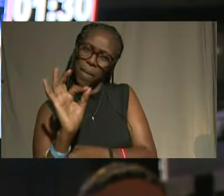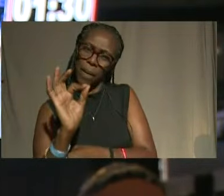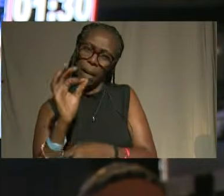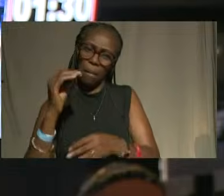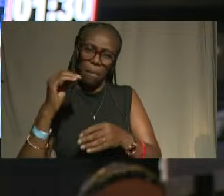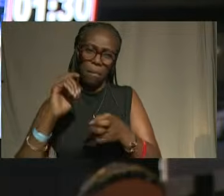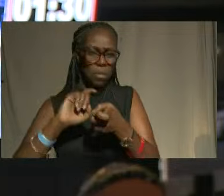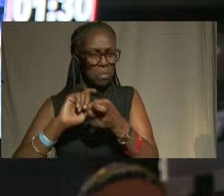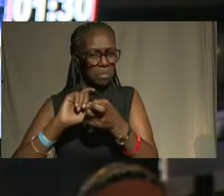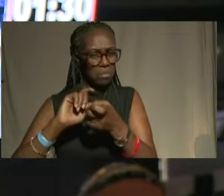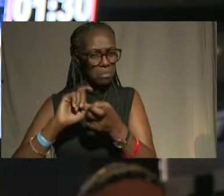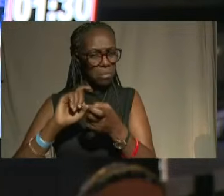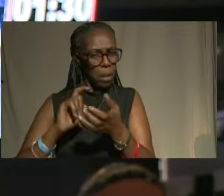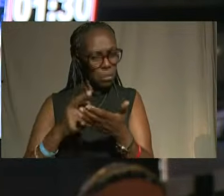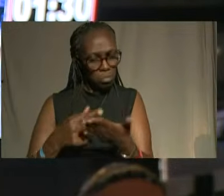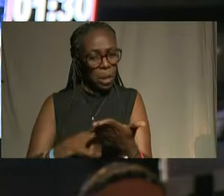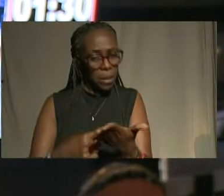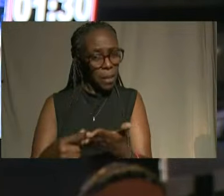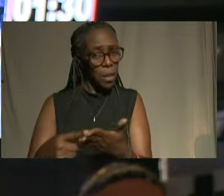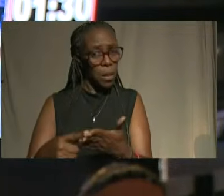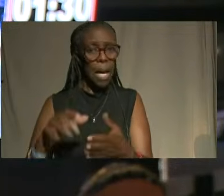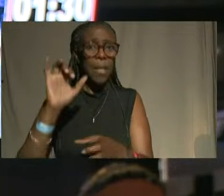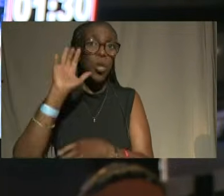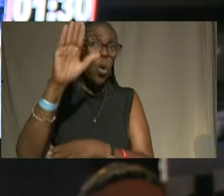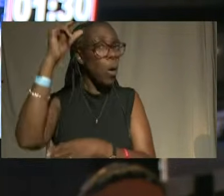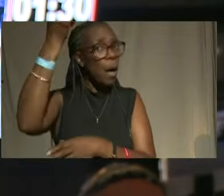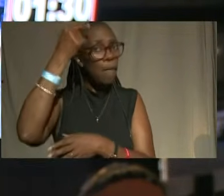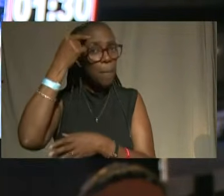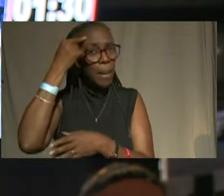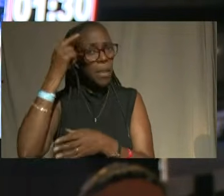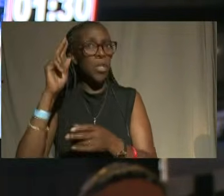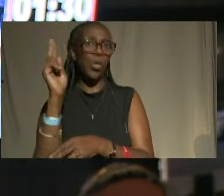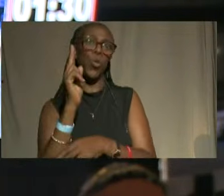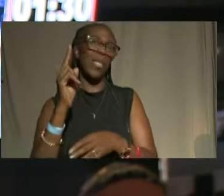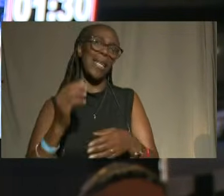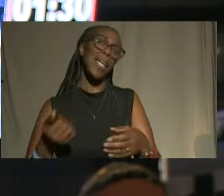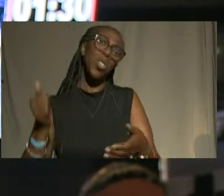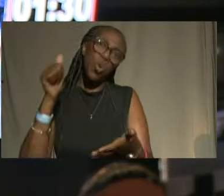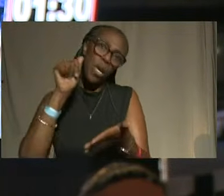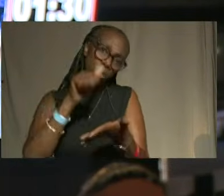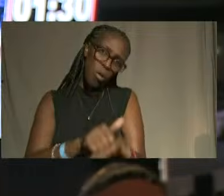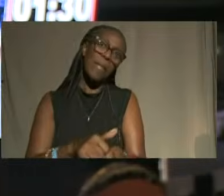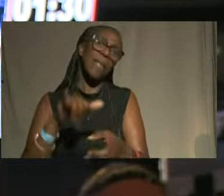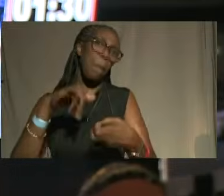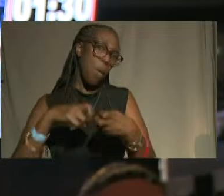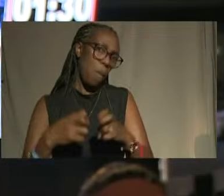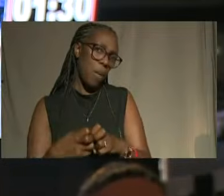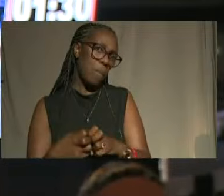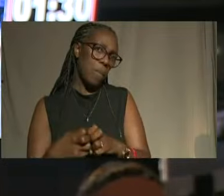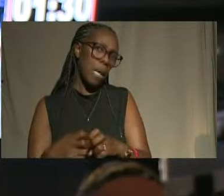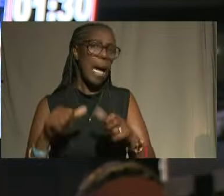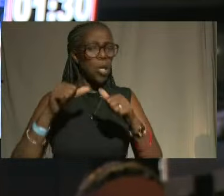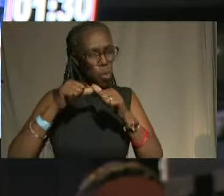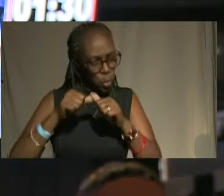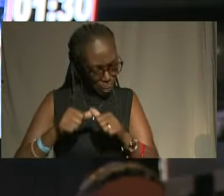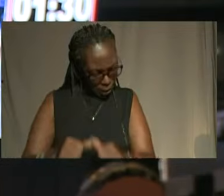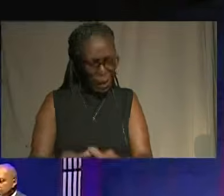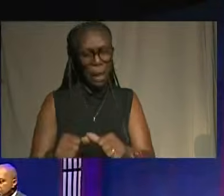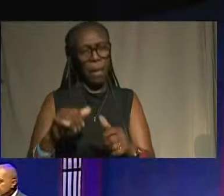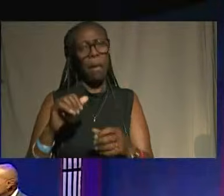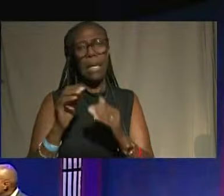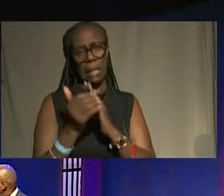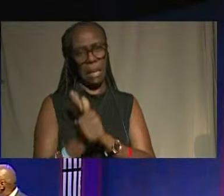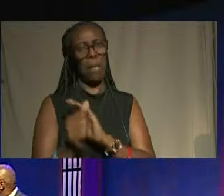government implement to address the key drivers of this problem and ensure the retention of skilled professionals? Team